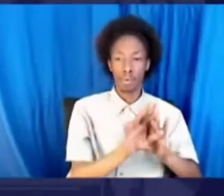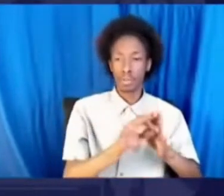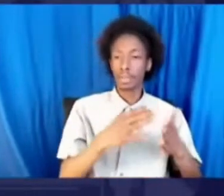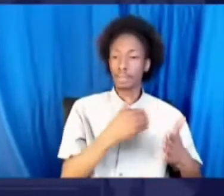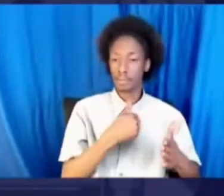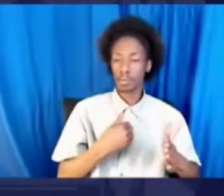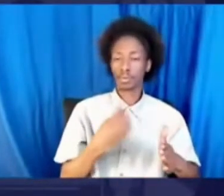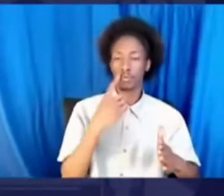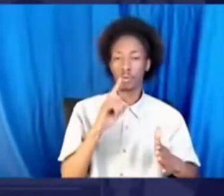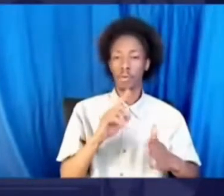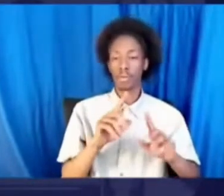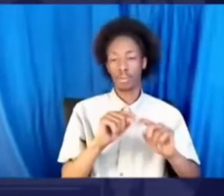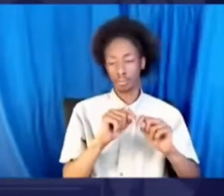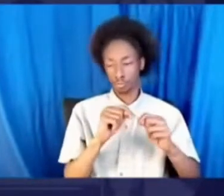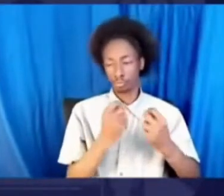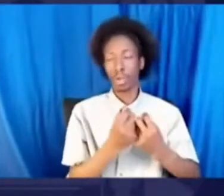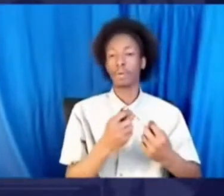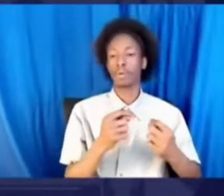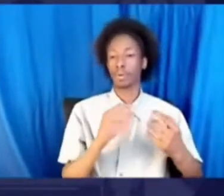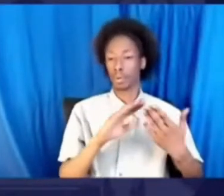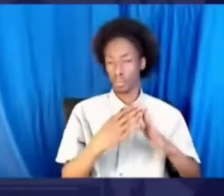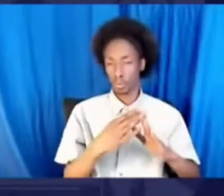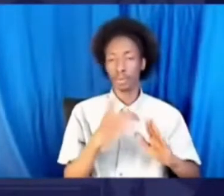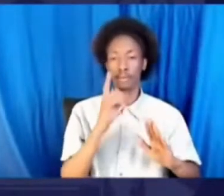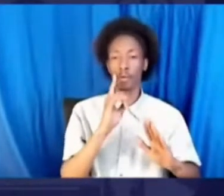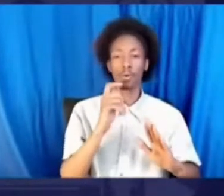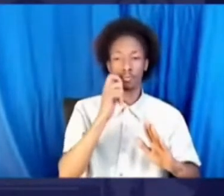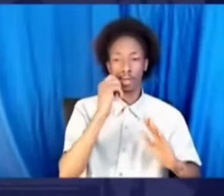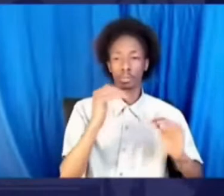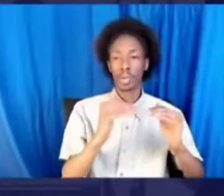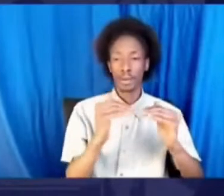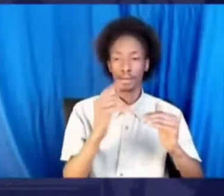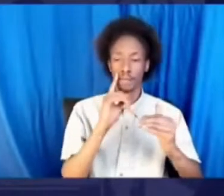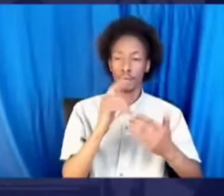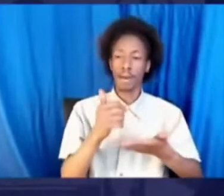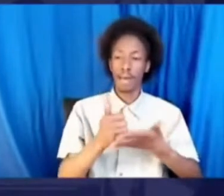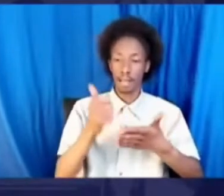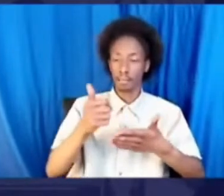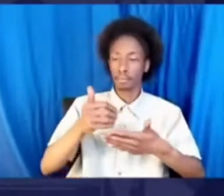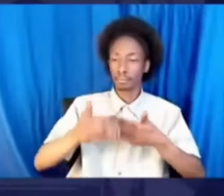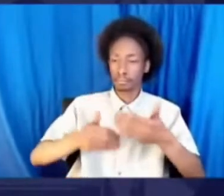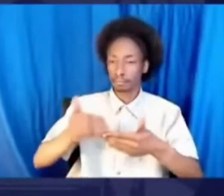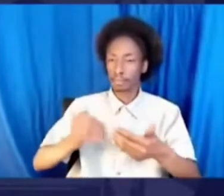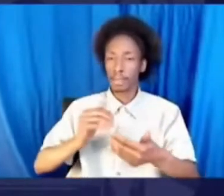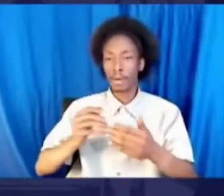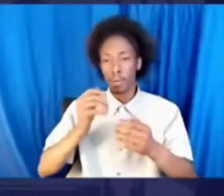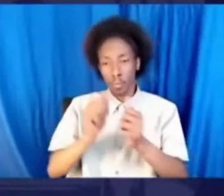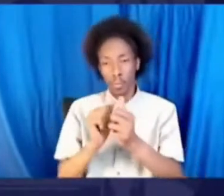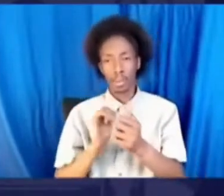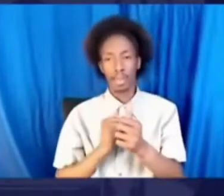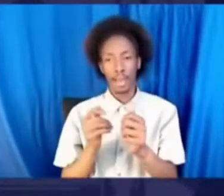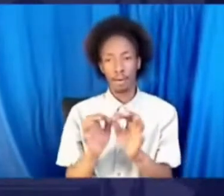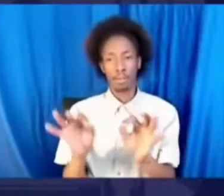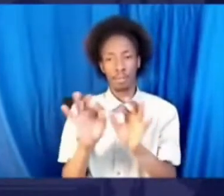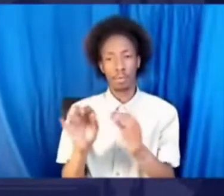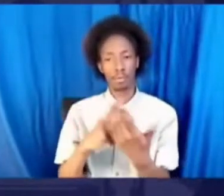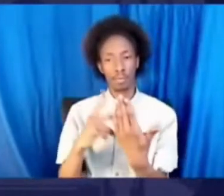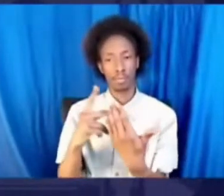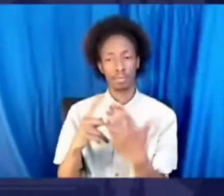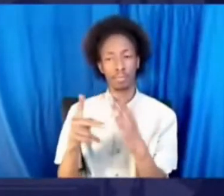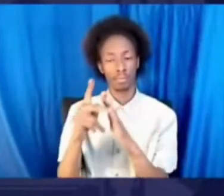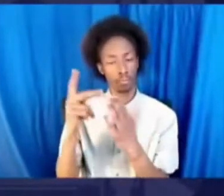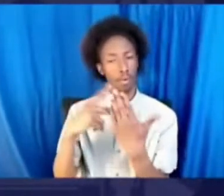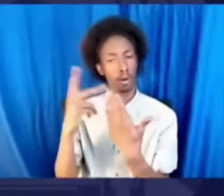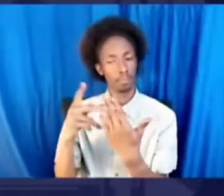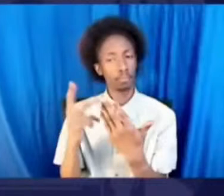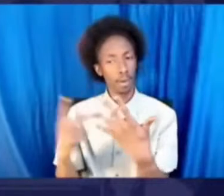Committee on Racial Equity to help make progress on our key priorities. In these efforts, we have